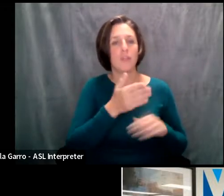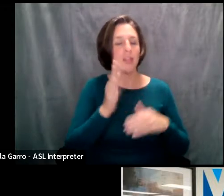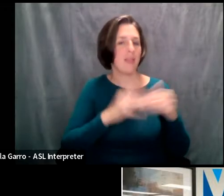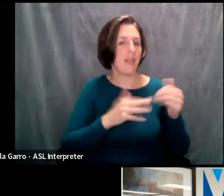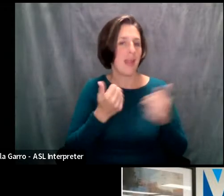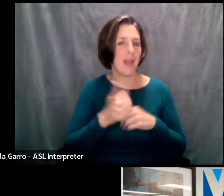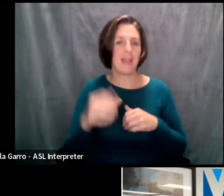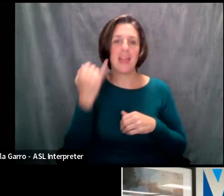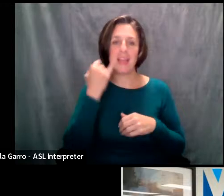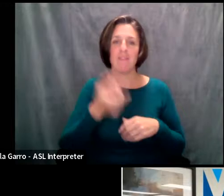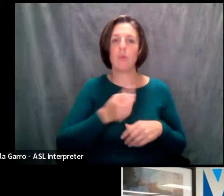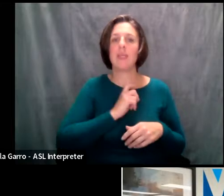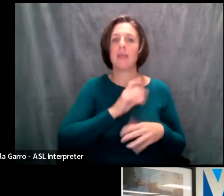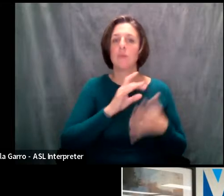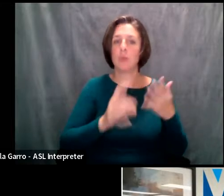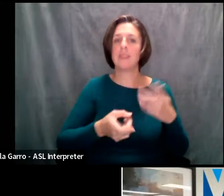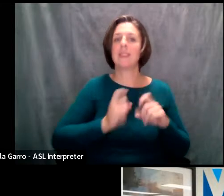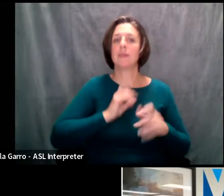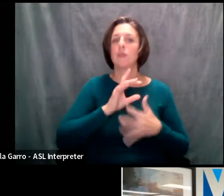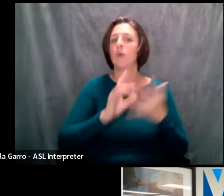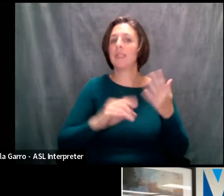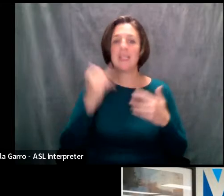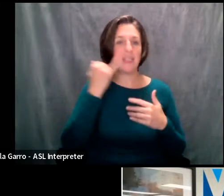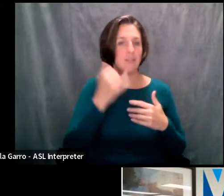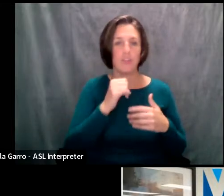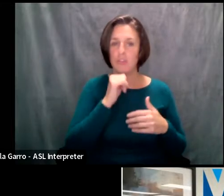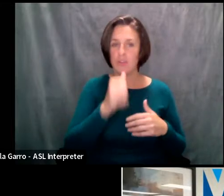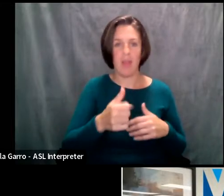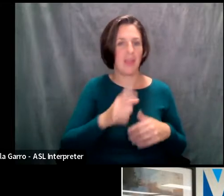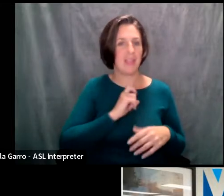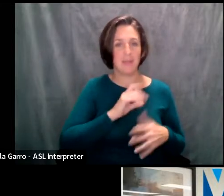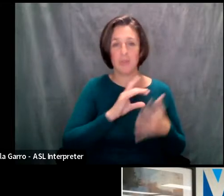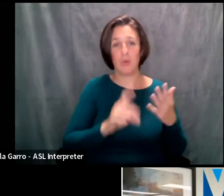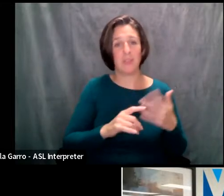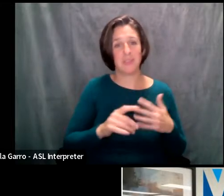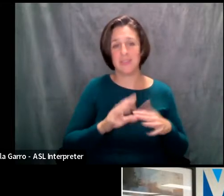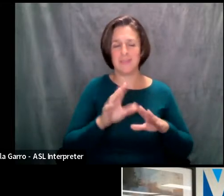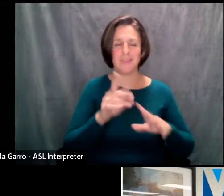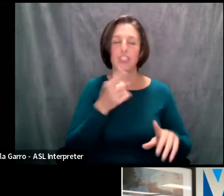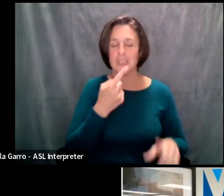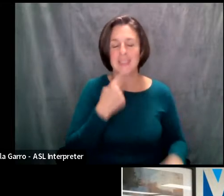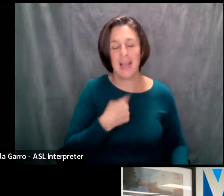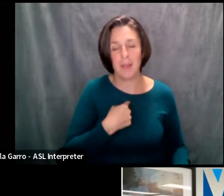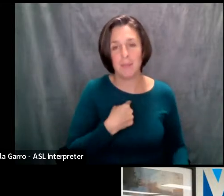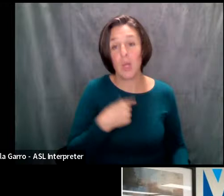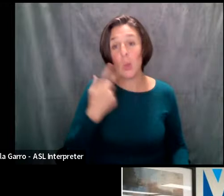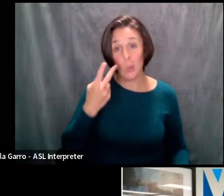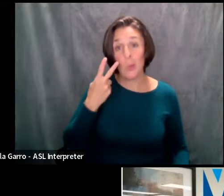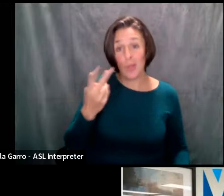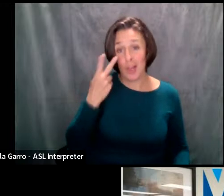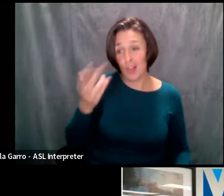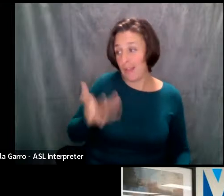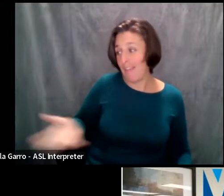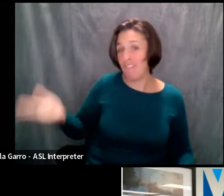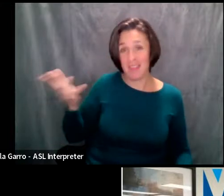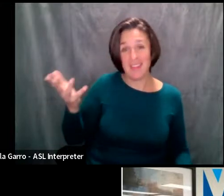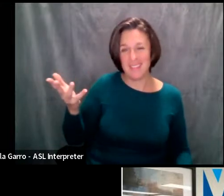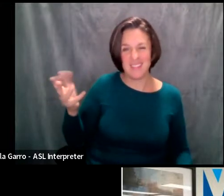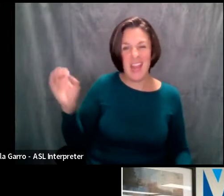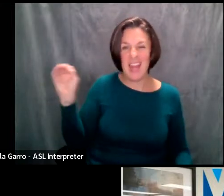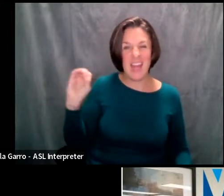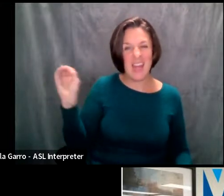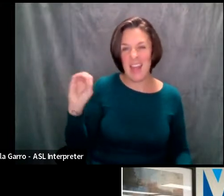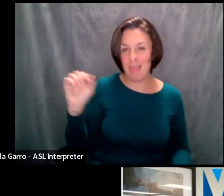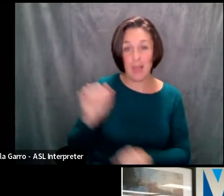if you're going to give me choices, give me choices. If you're not going to give me choices, just say, hey, we looked at everything. nothing works. This is the one you need to go